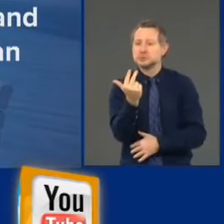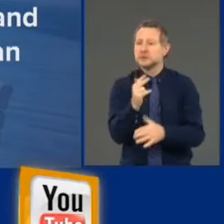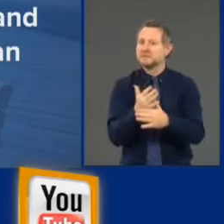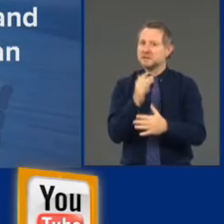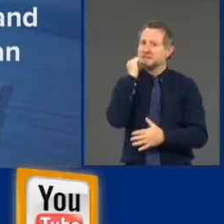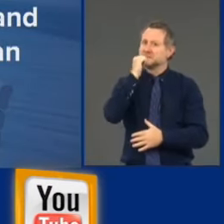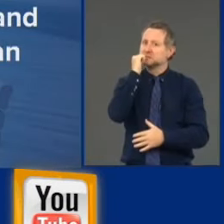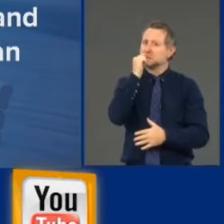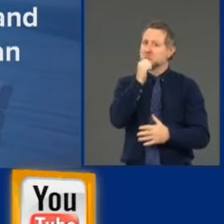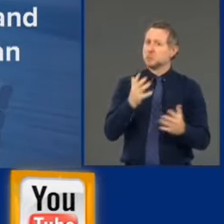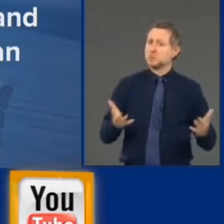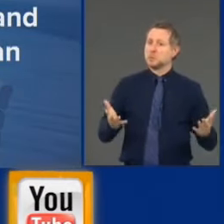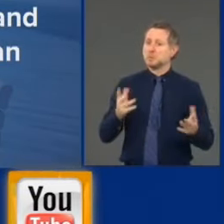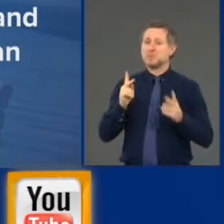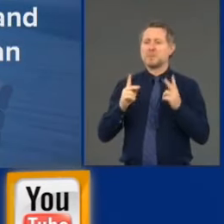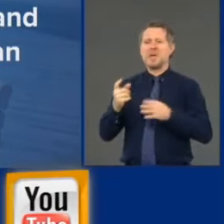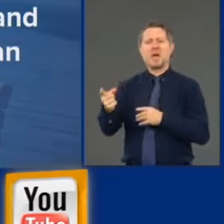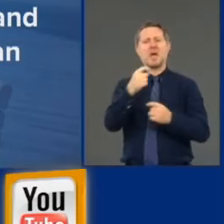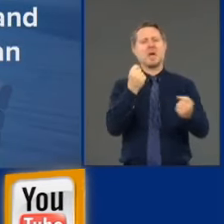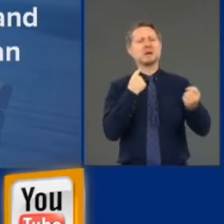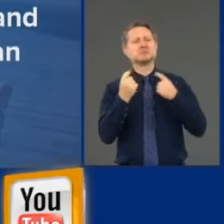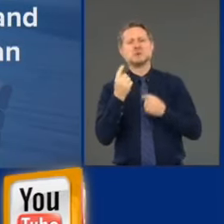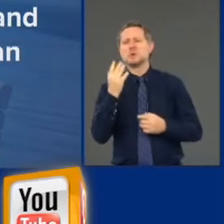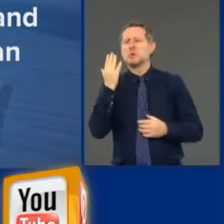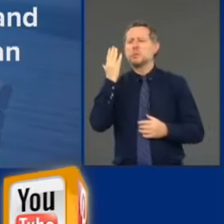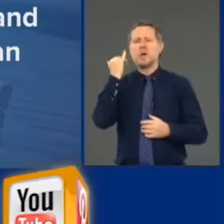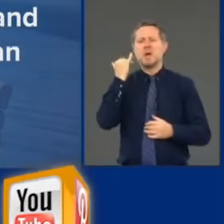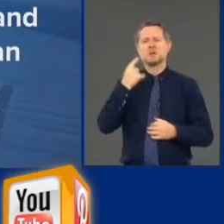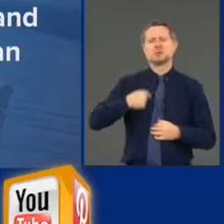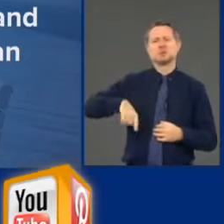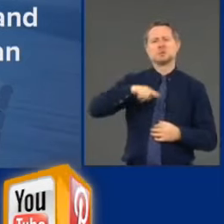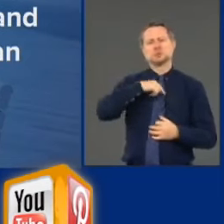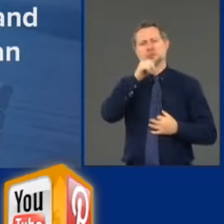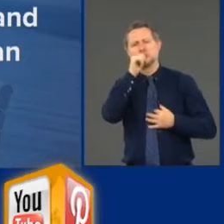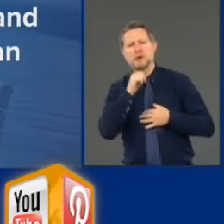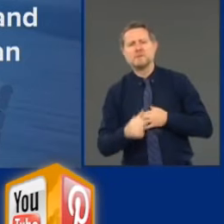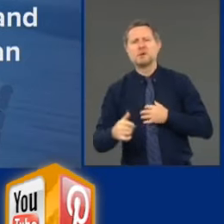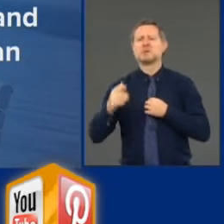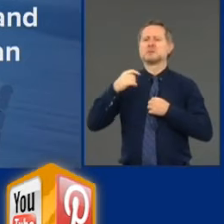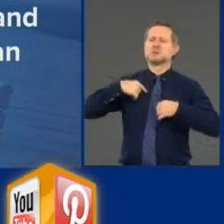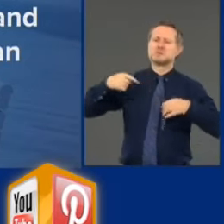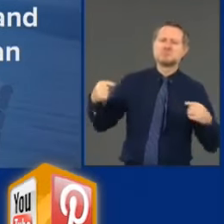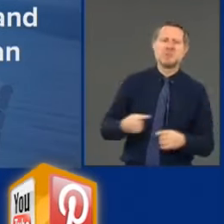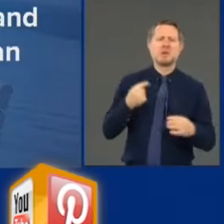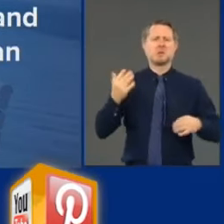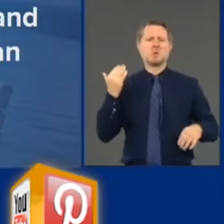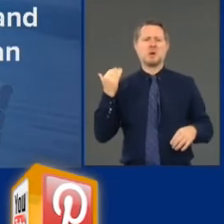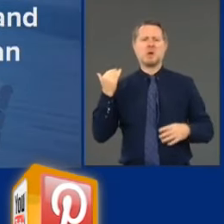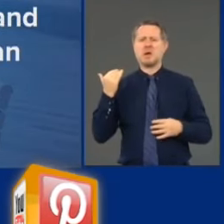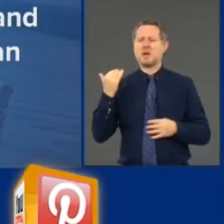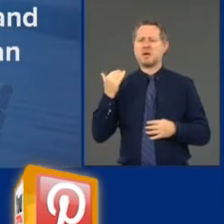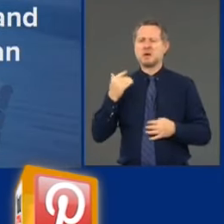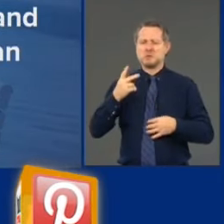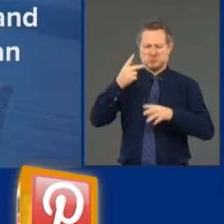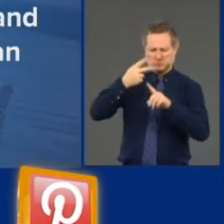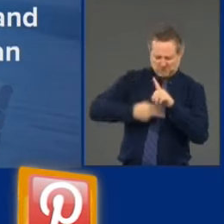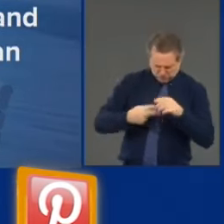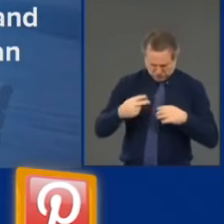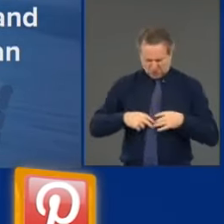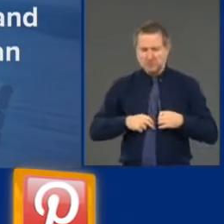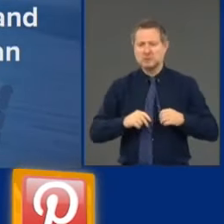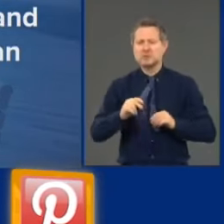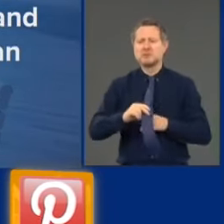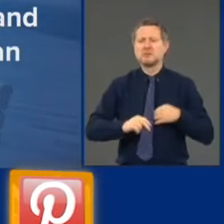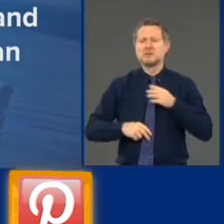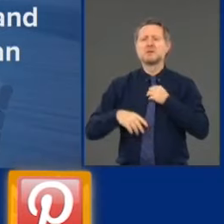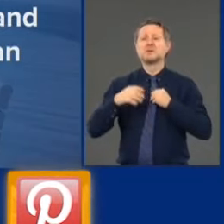someone asks, well, why did we go through all this pain for 2 months, 3 months? Because